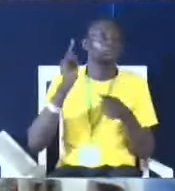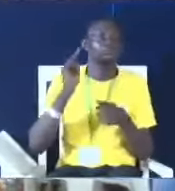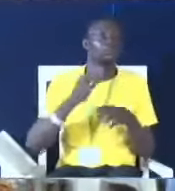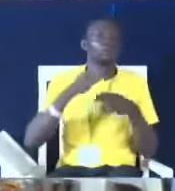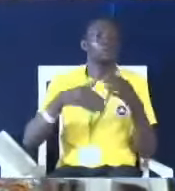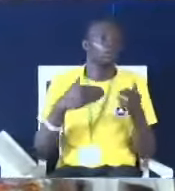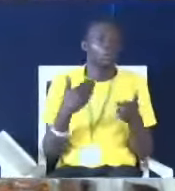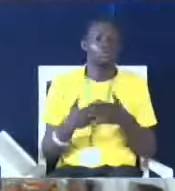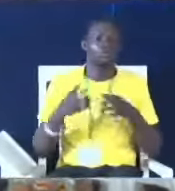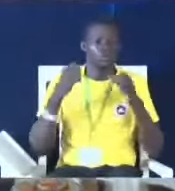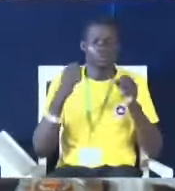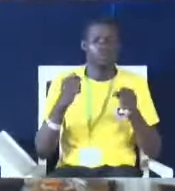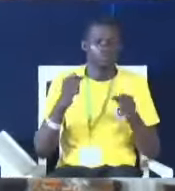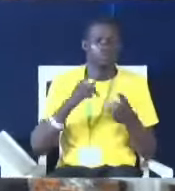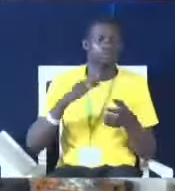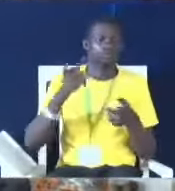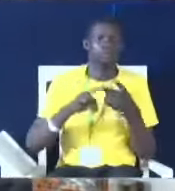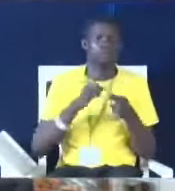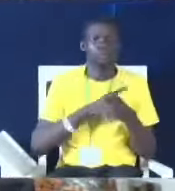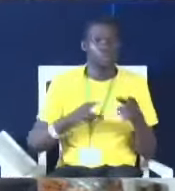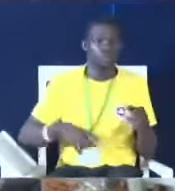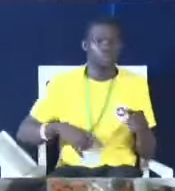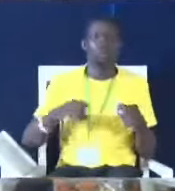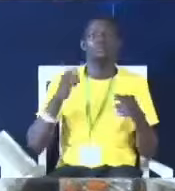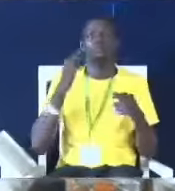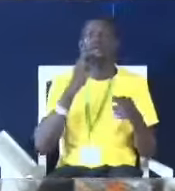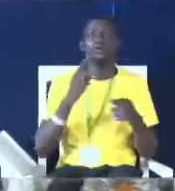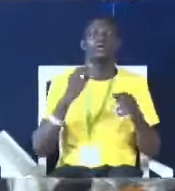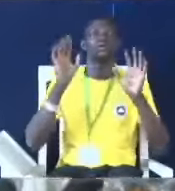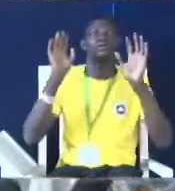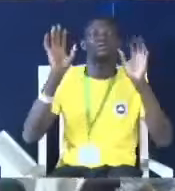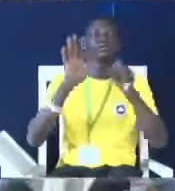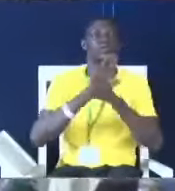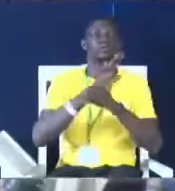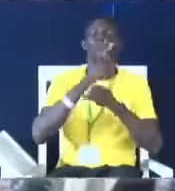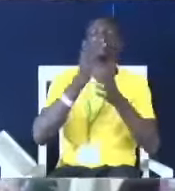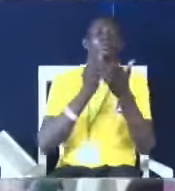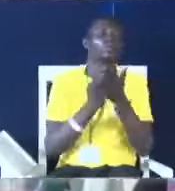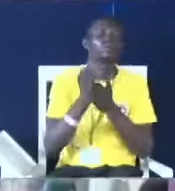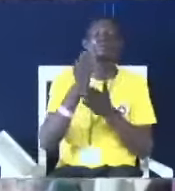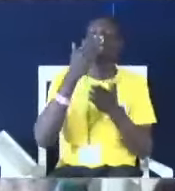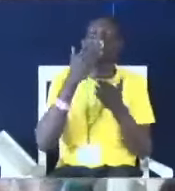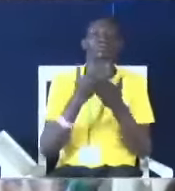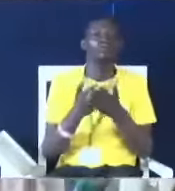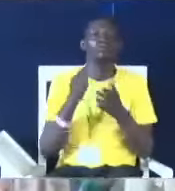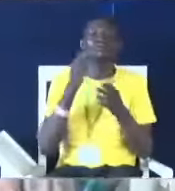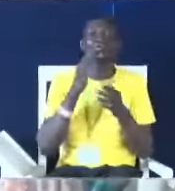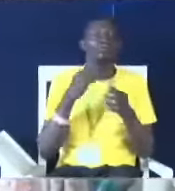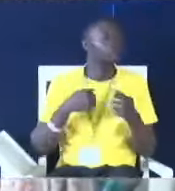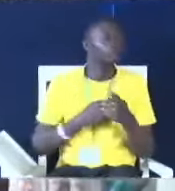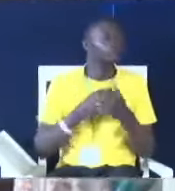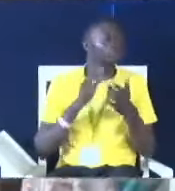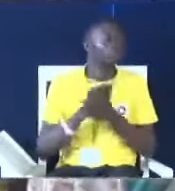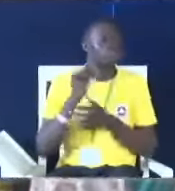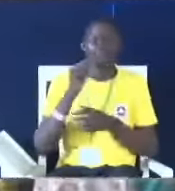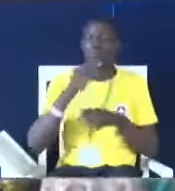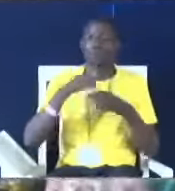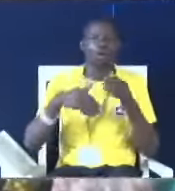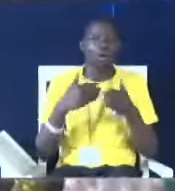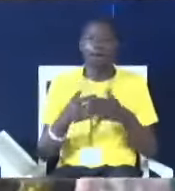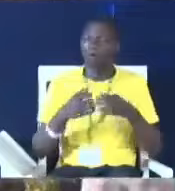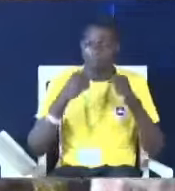how great thou art. We're grateful. We trust you. We believe you. You are the only